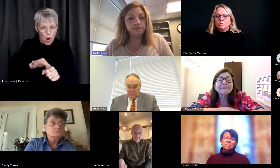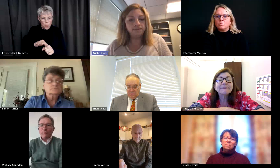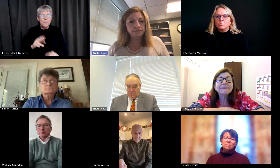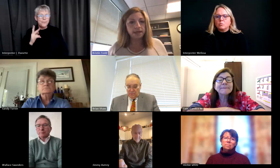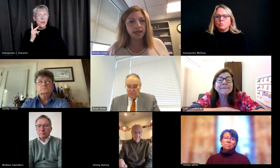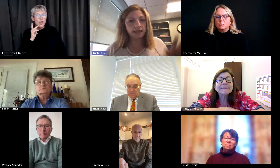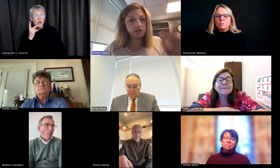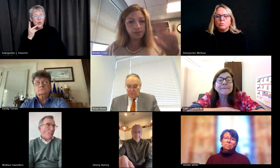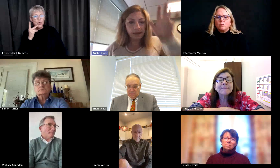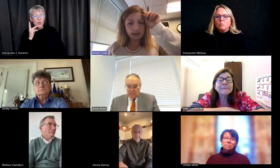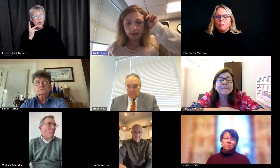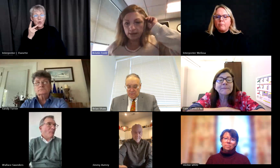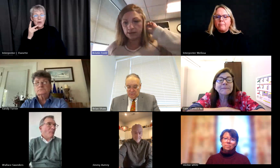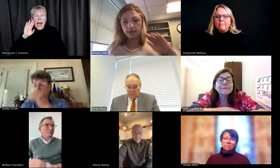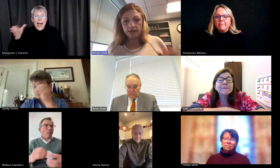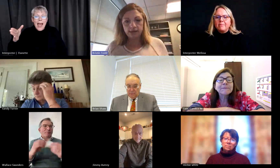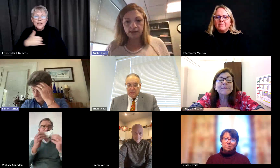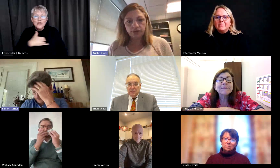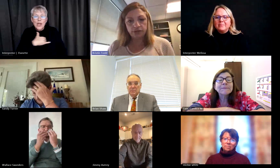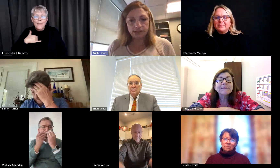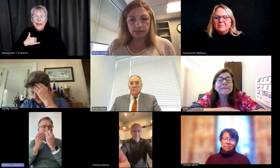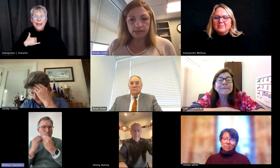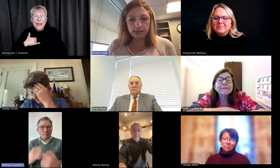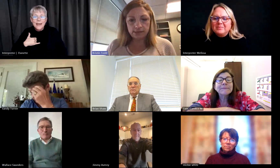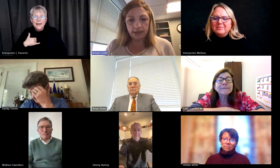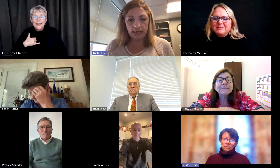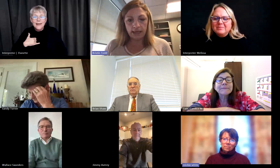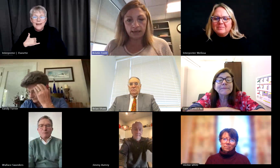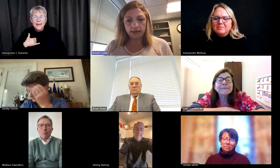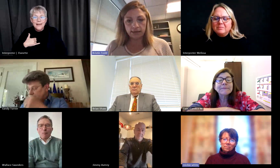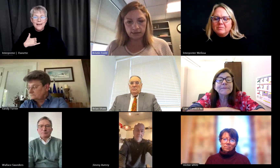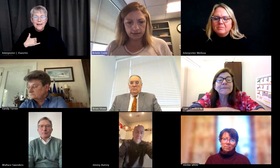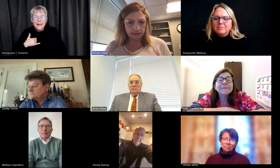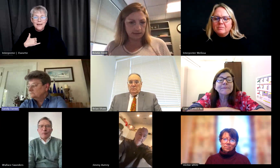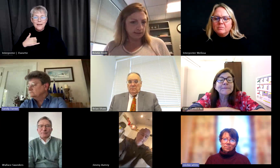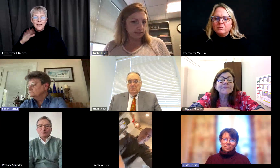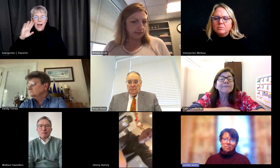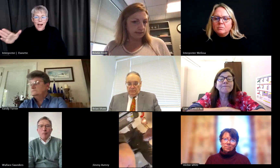Sure. Hey, Jimmy, this is Kristen speaking.